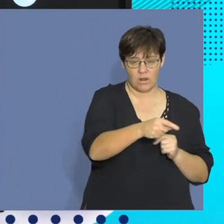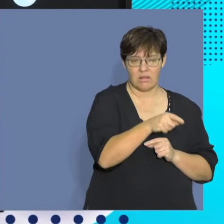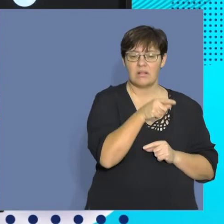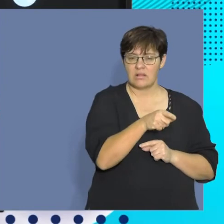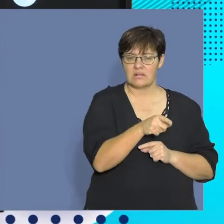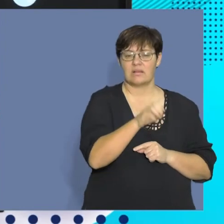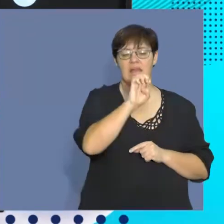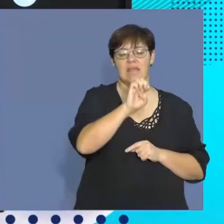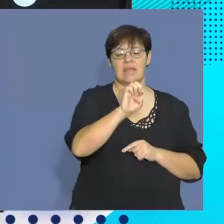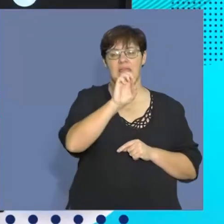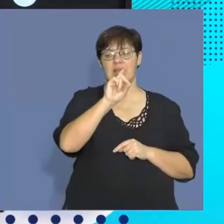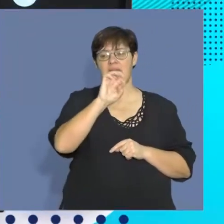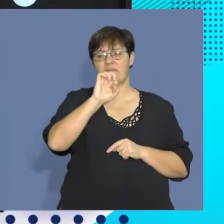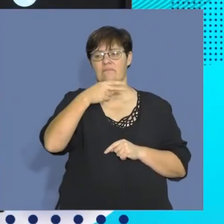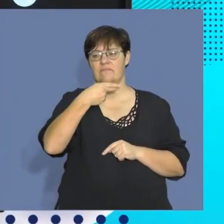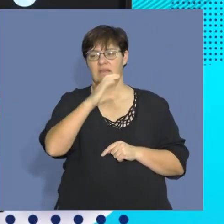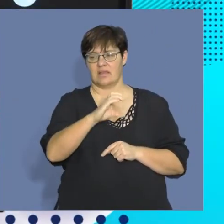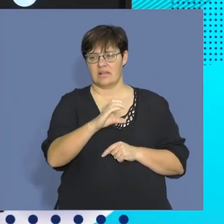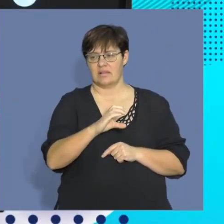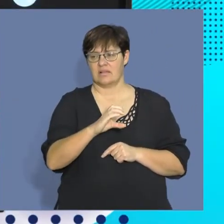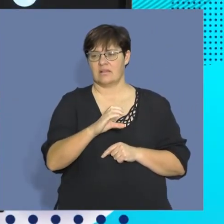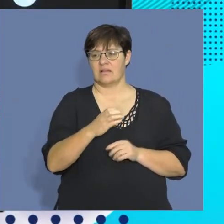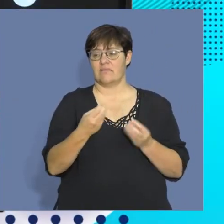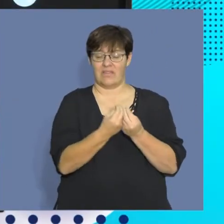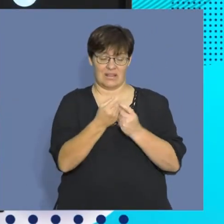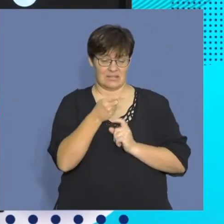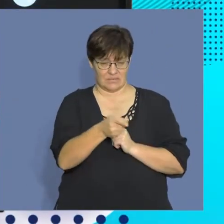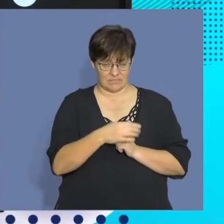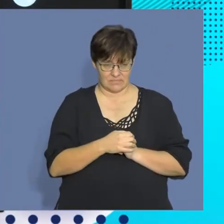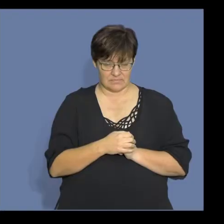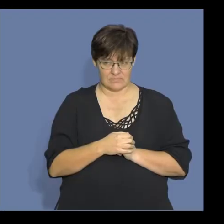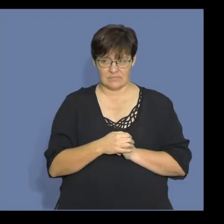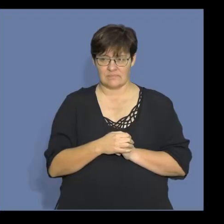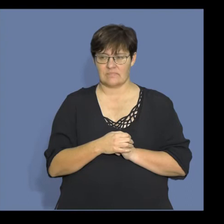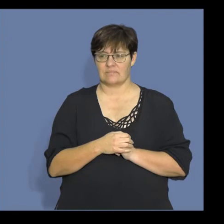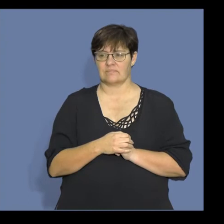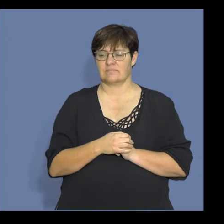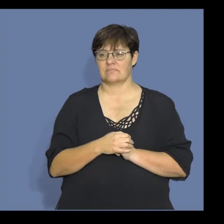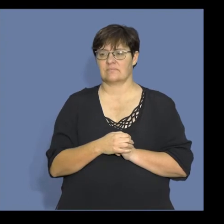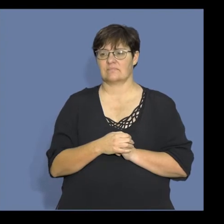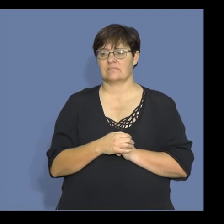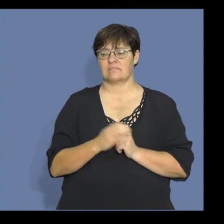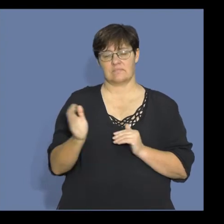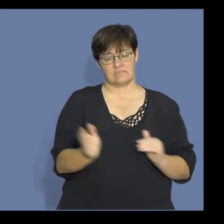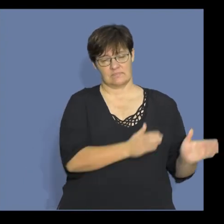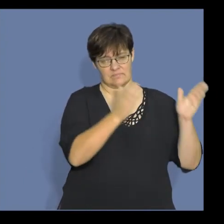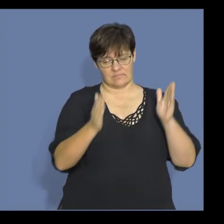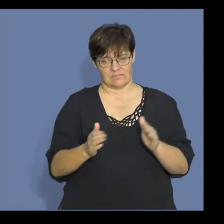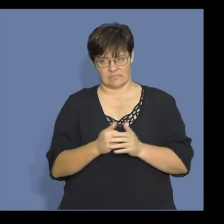to those as your edaphic factors. And again, we've mentioned the concept of edaphic factors.